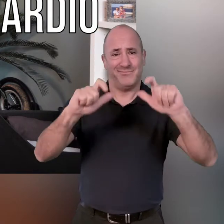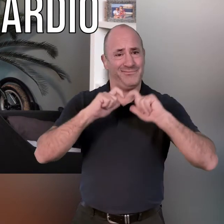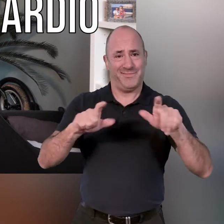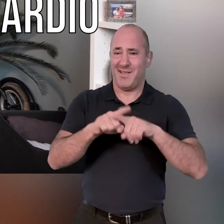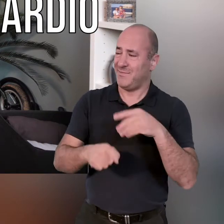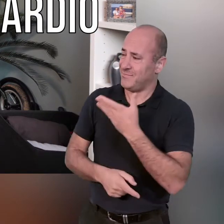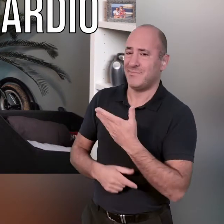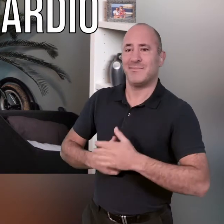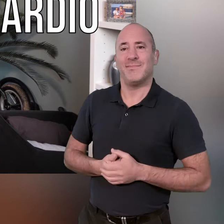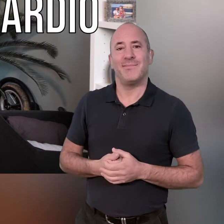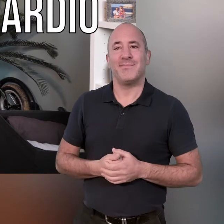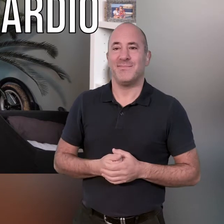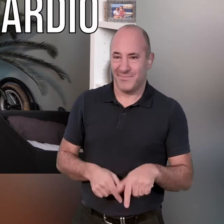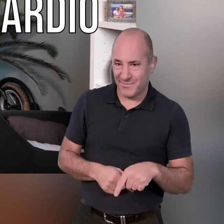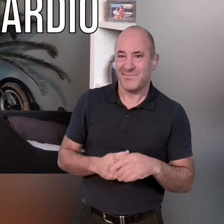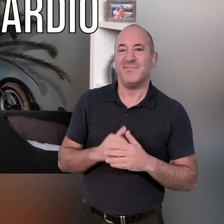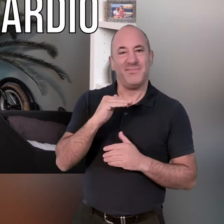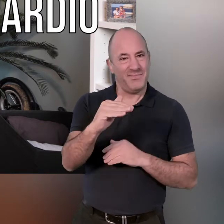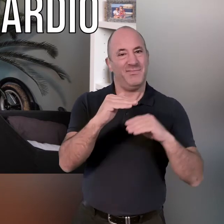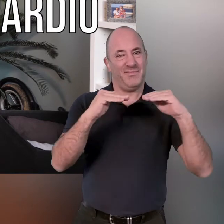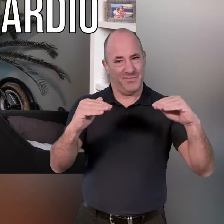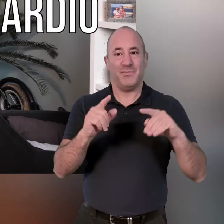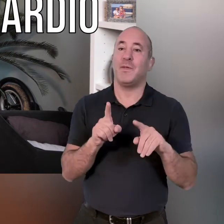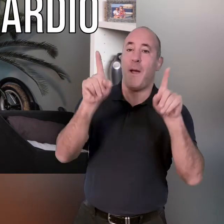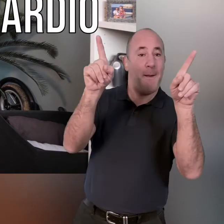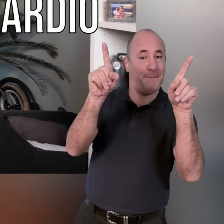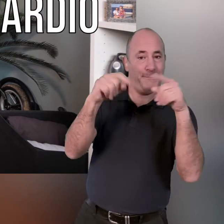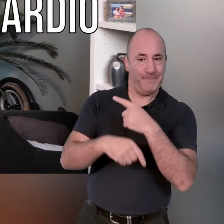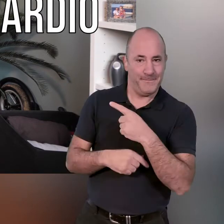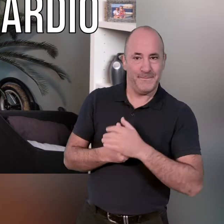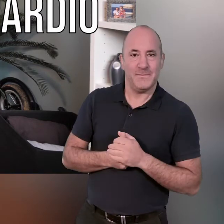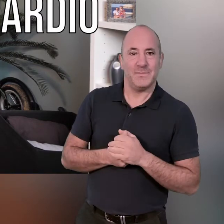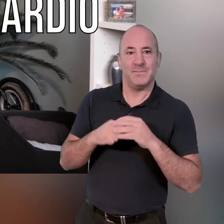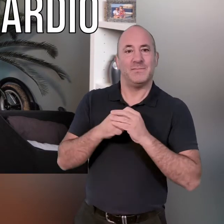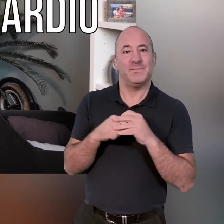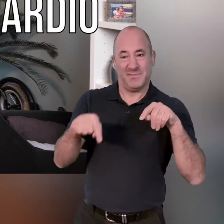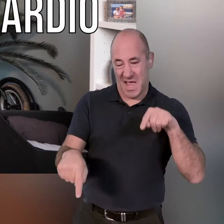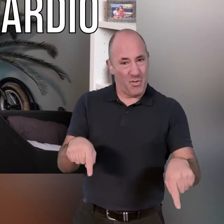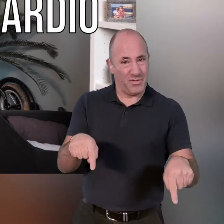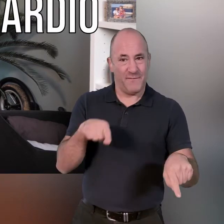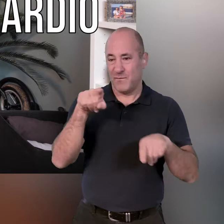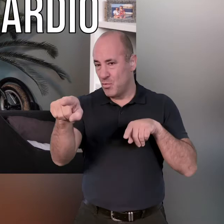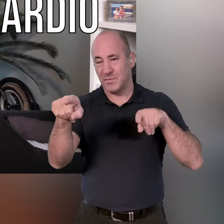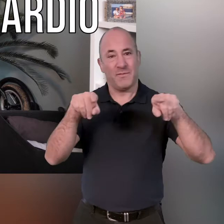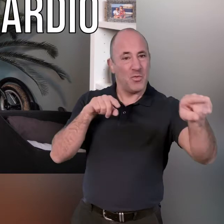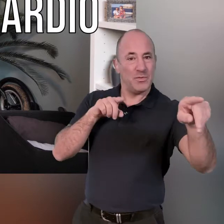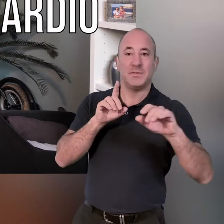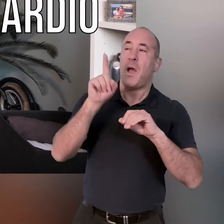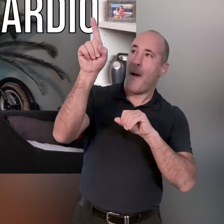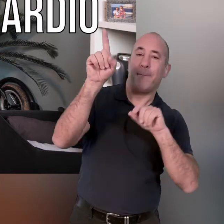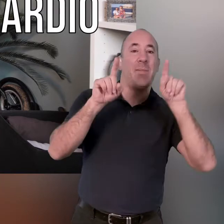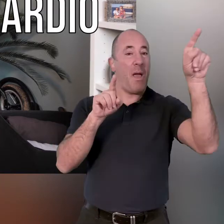forwards, forwards, up, up, down, down, forwards, forwards, up, up, down, down,